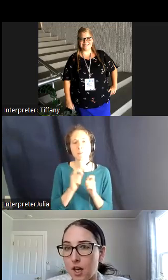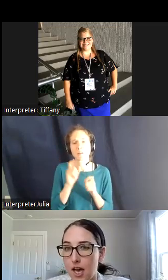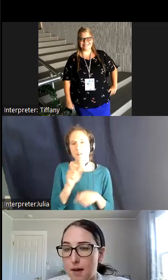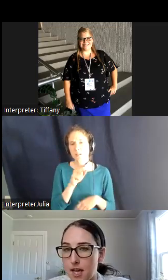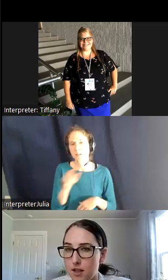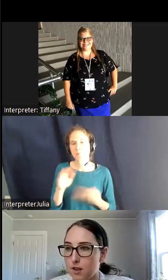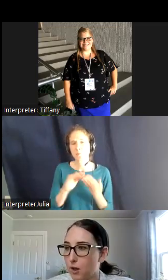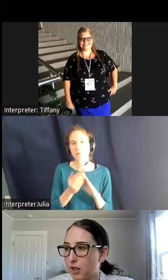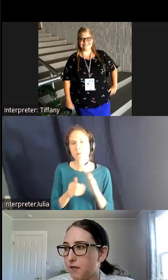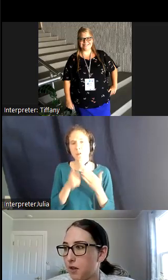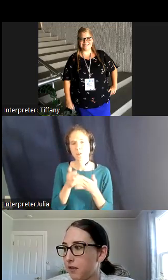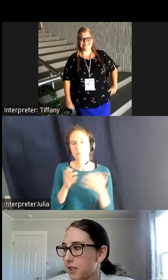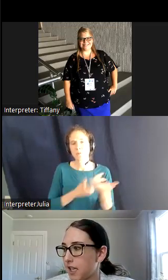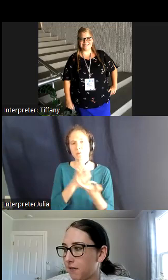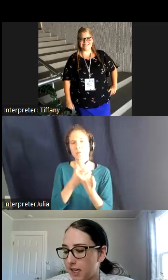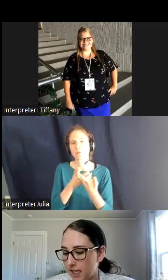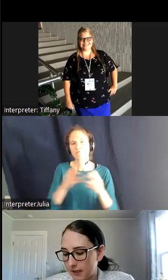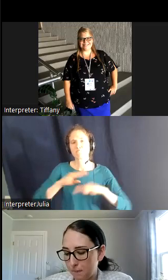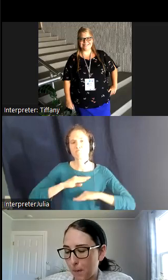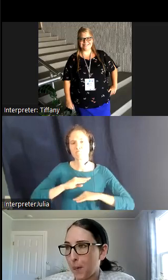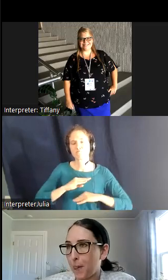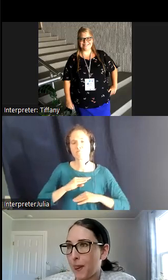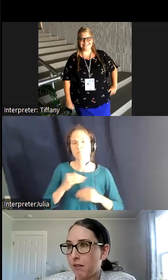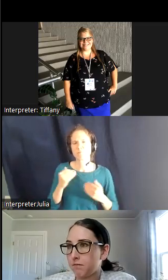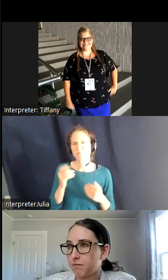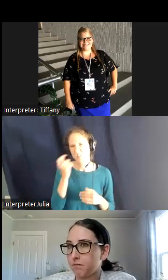community. And those are a few of those identified needs.